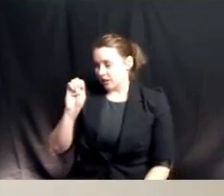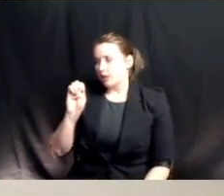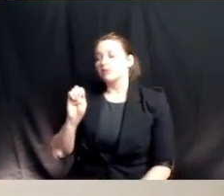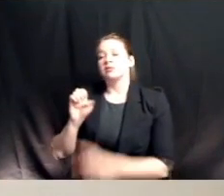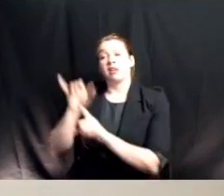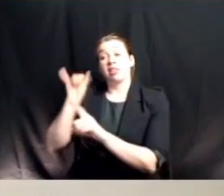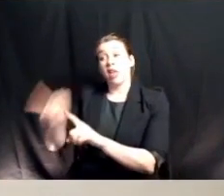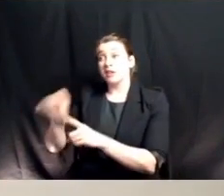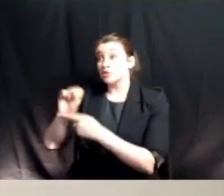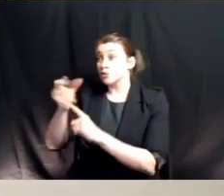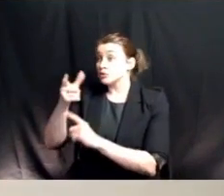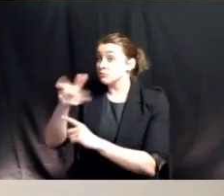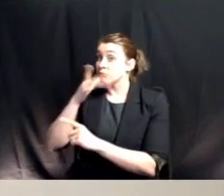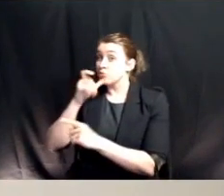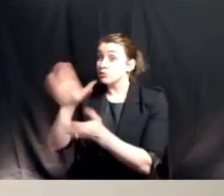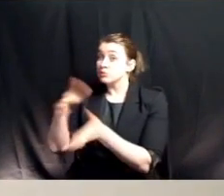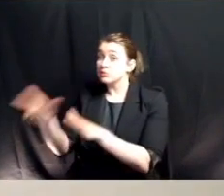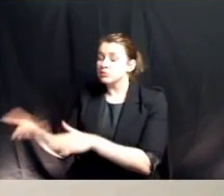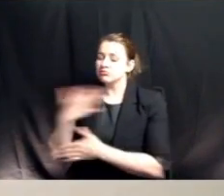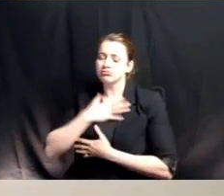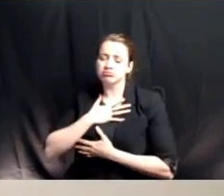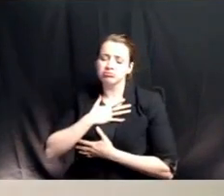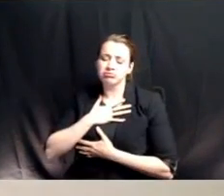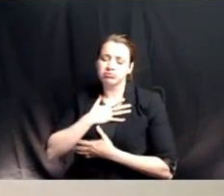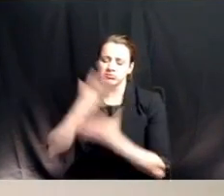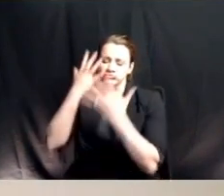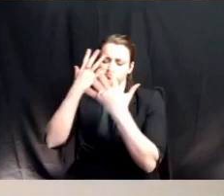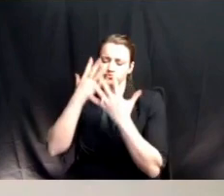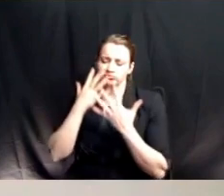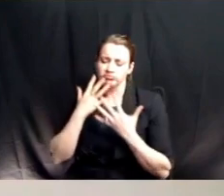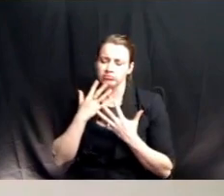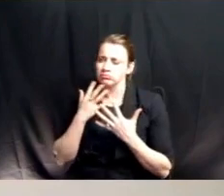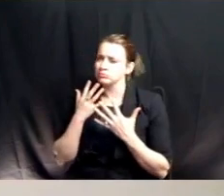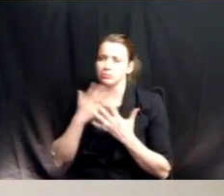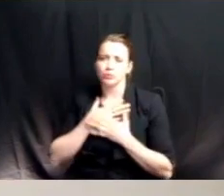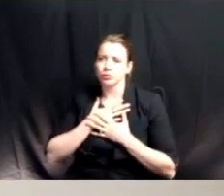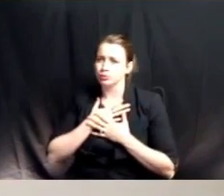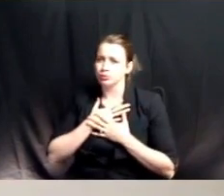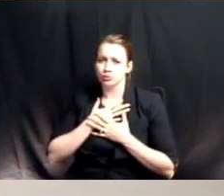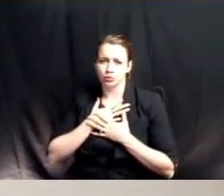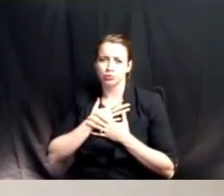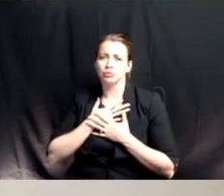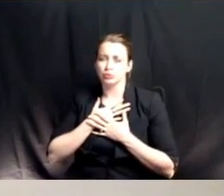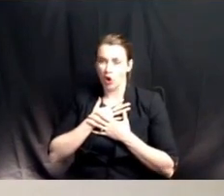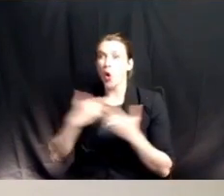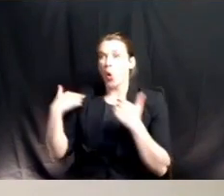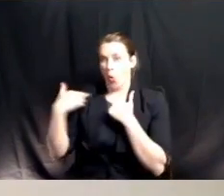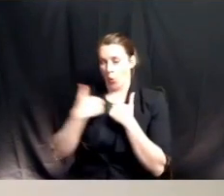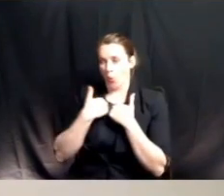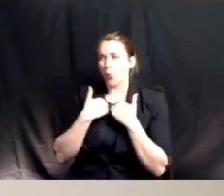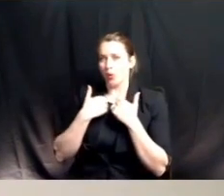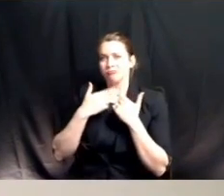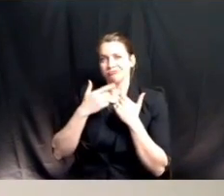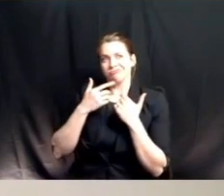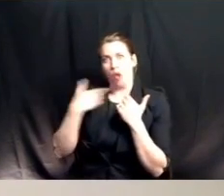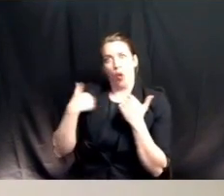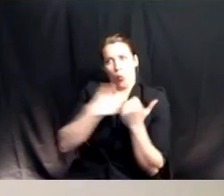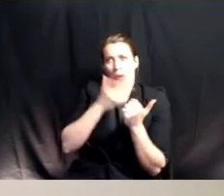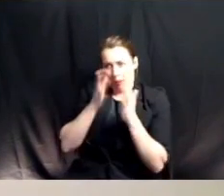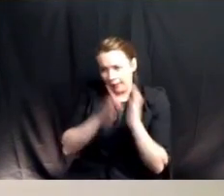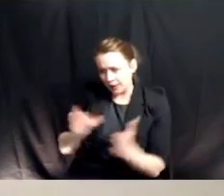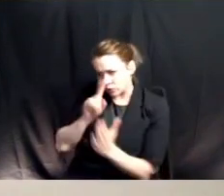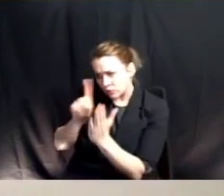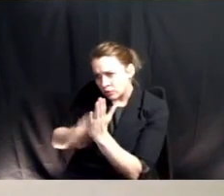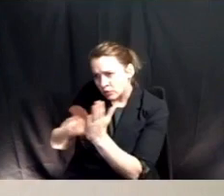of maternal mortality is something that is thoroughly investigated as part of our Maternal Mortality